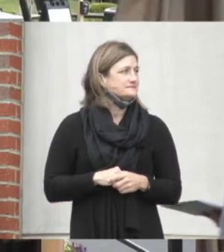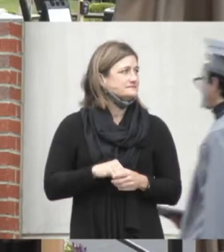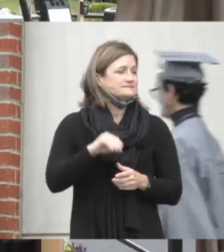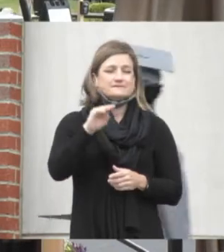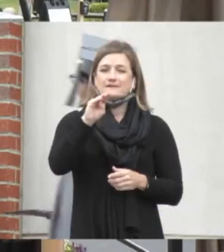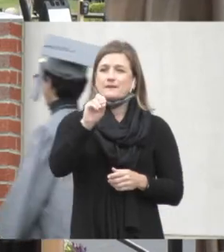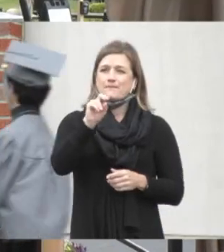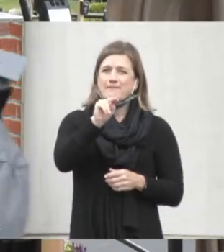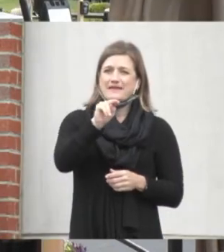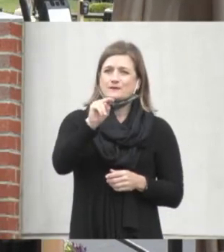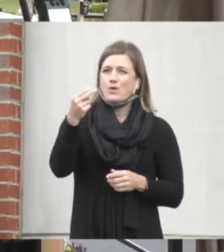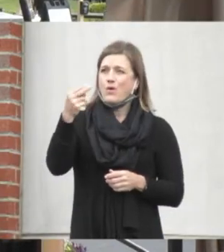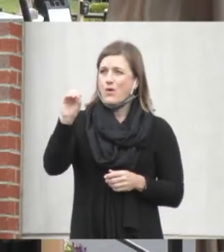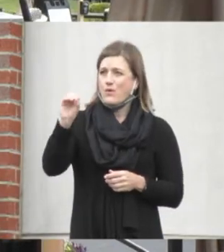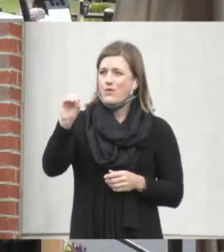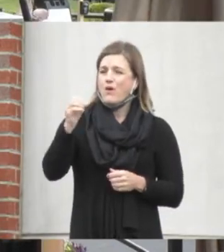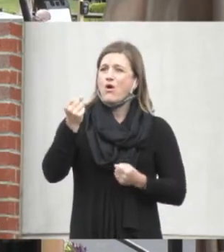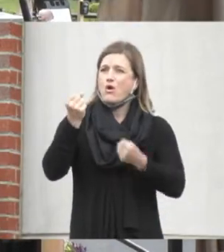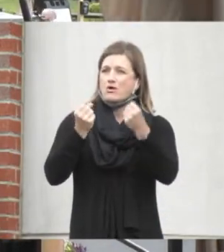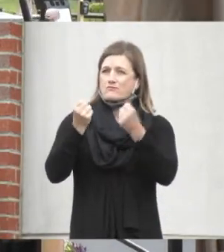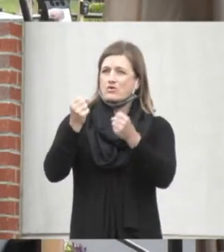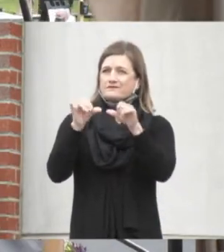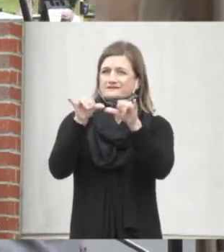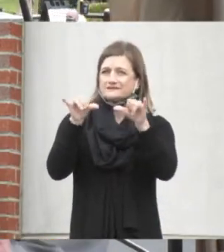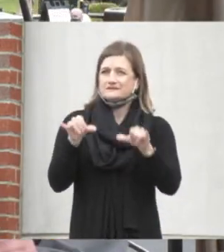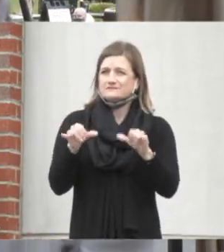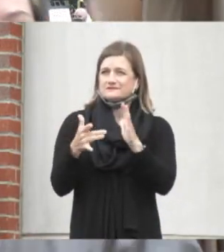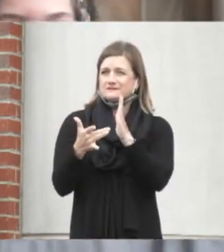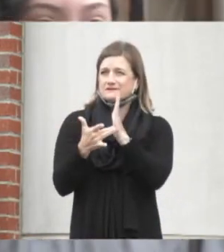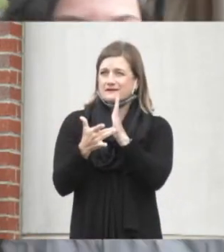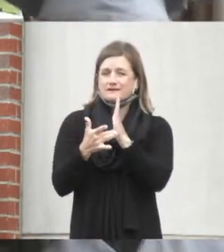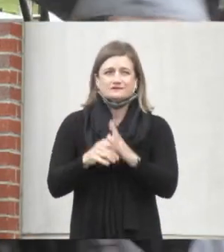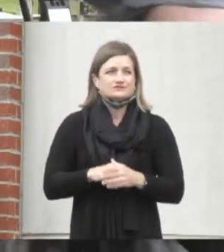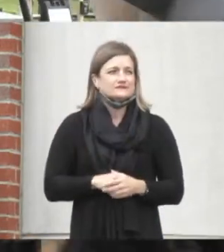Min Ho, Automotive Systems Technology.